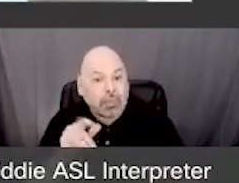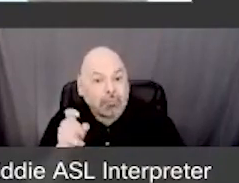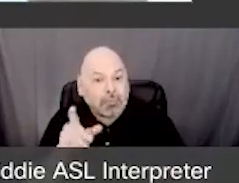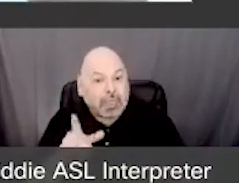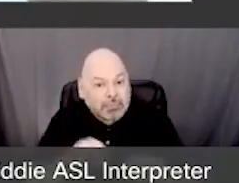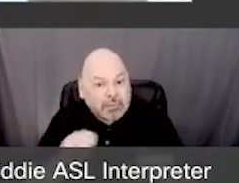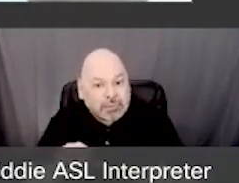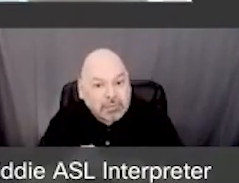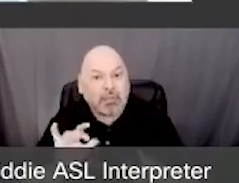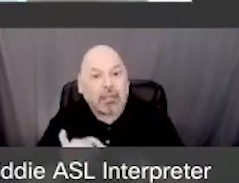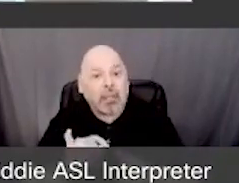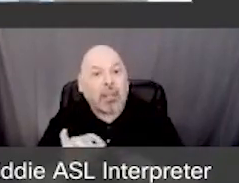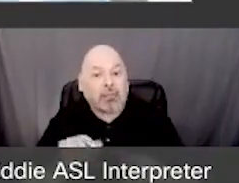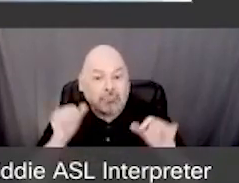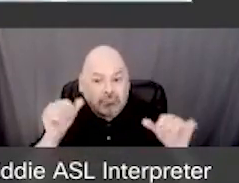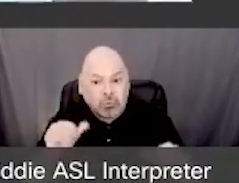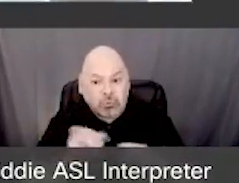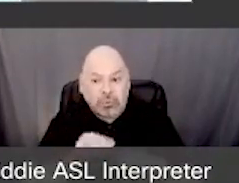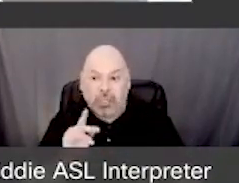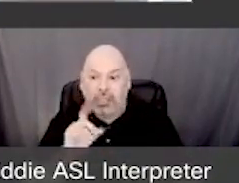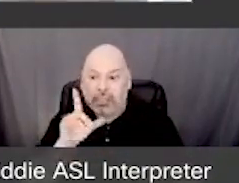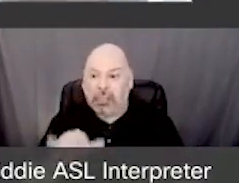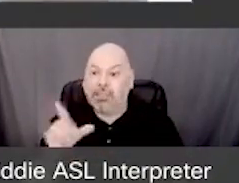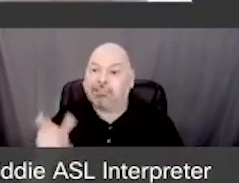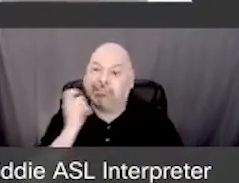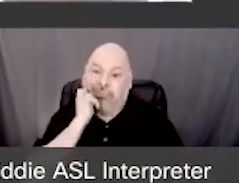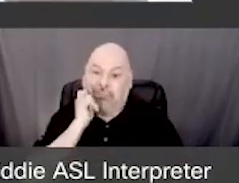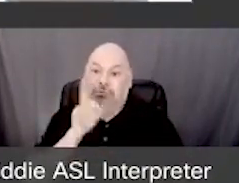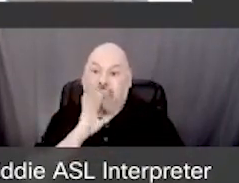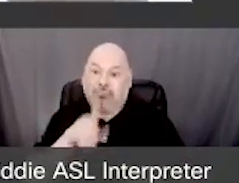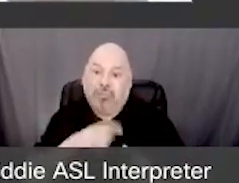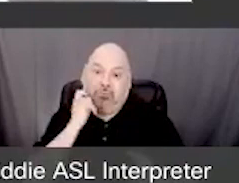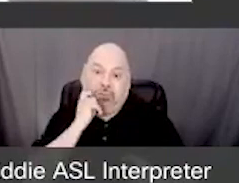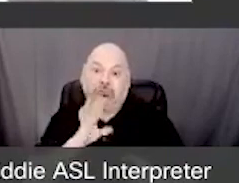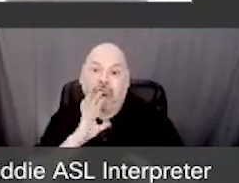system where our bids posted, where Kelly was at recently. So he's just going to